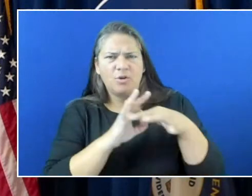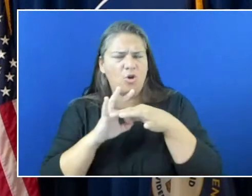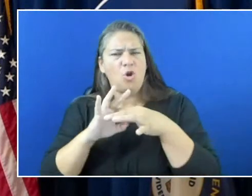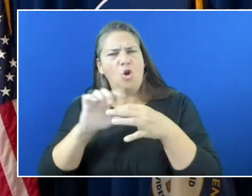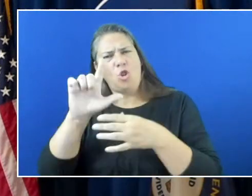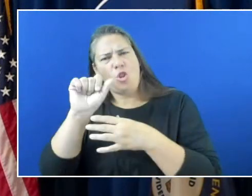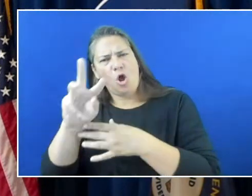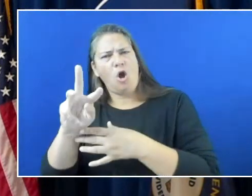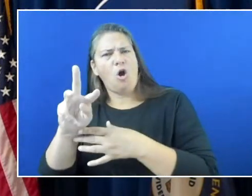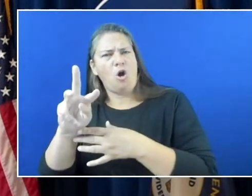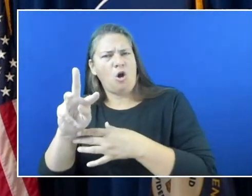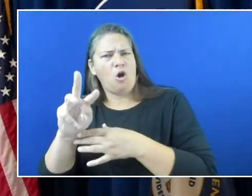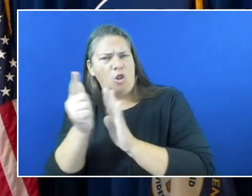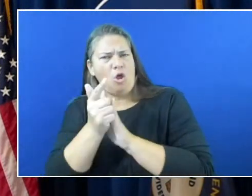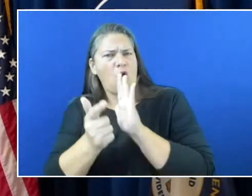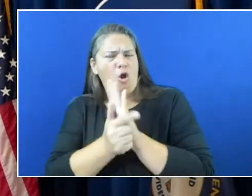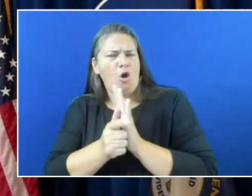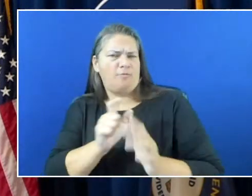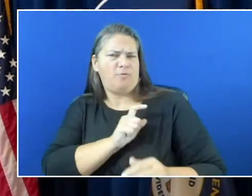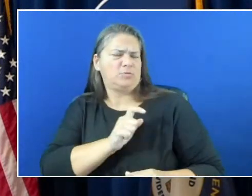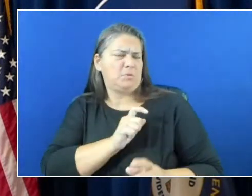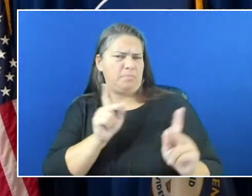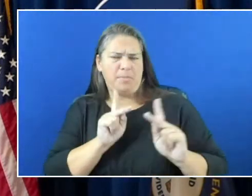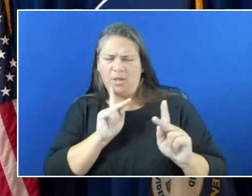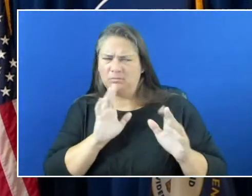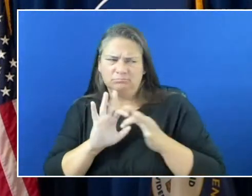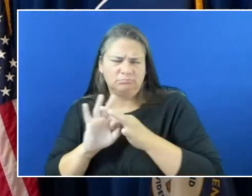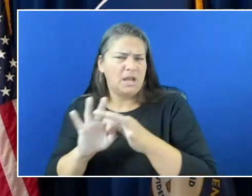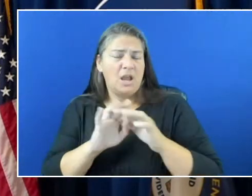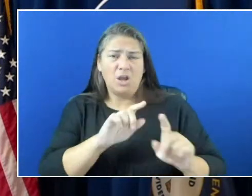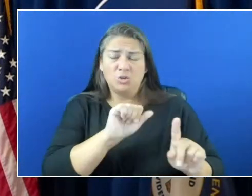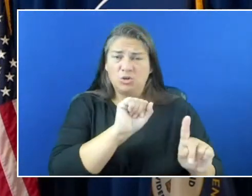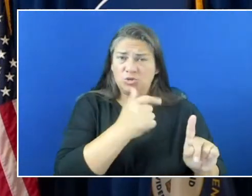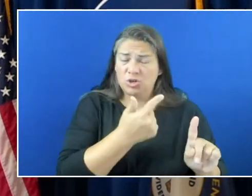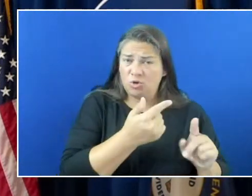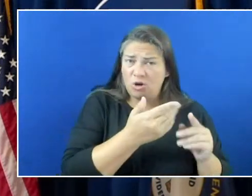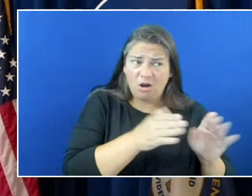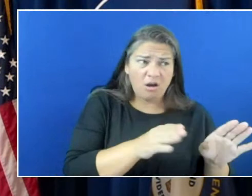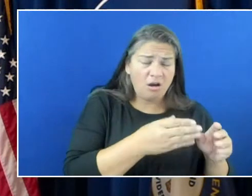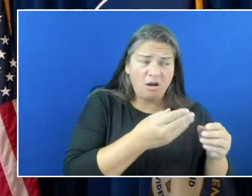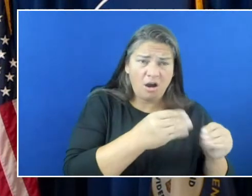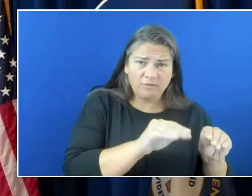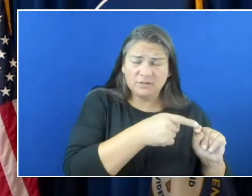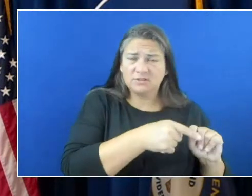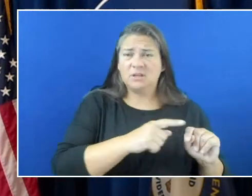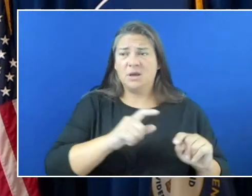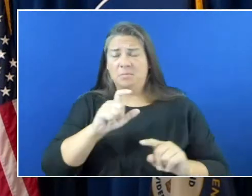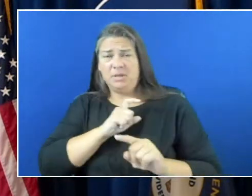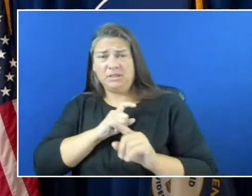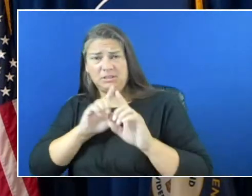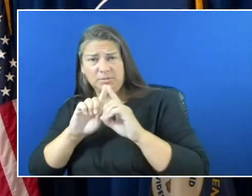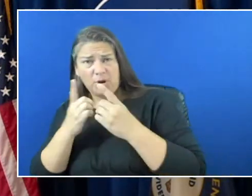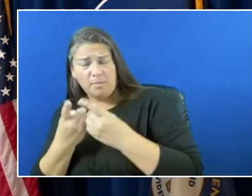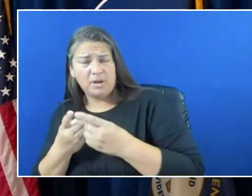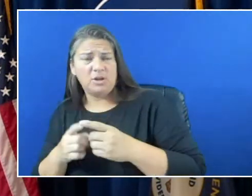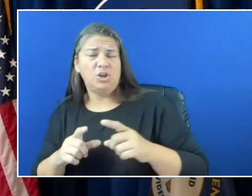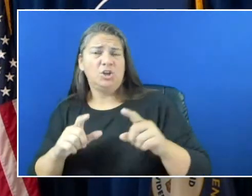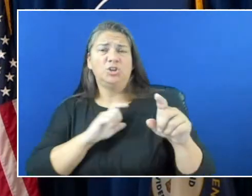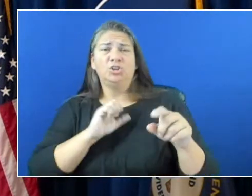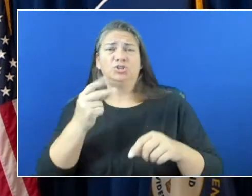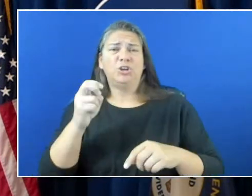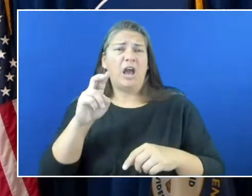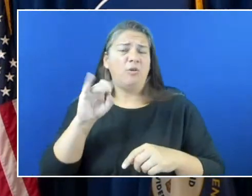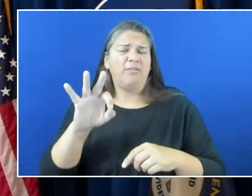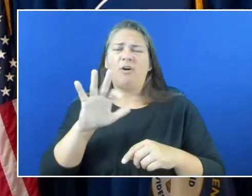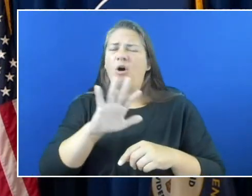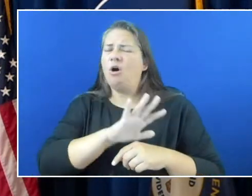This included the Kentucky Attorney General's office, local police departments, sheriff's offices across Kentucky, and